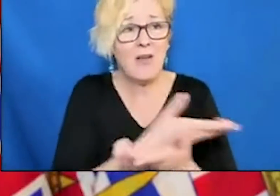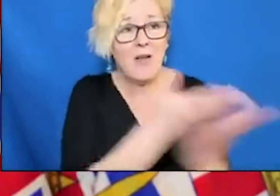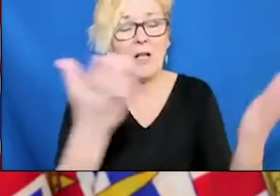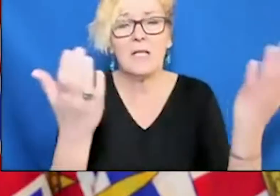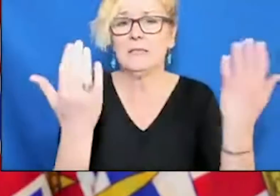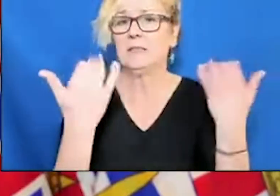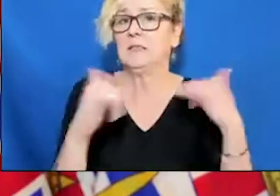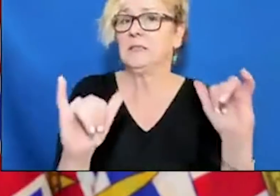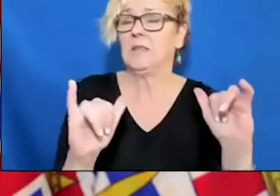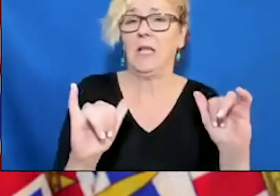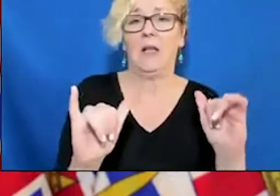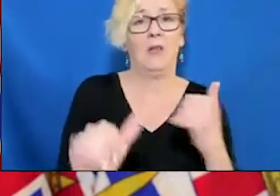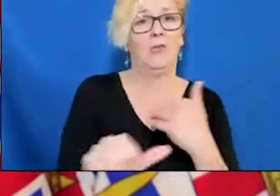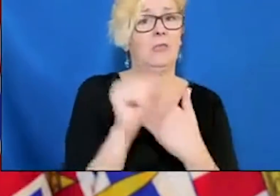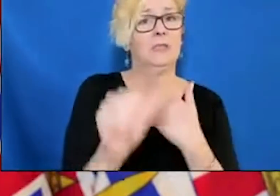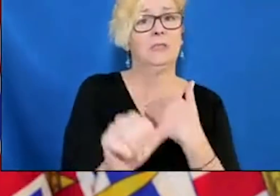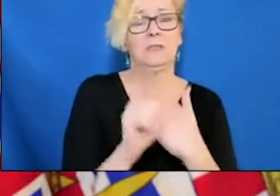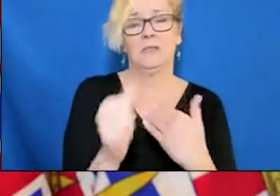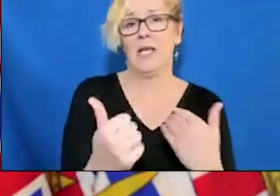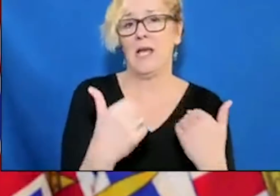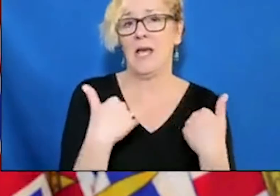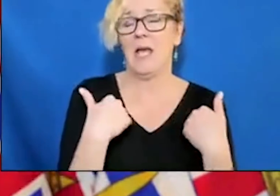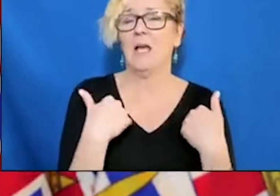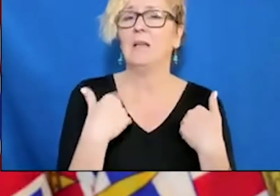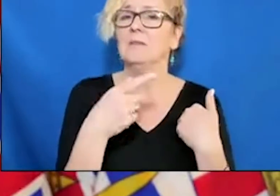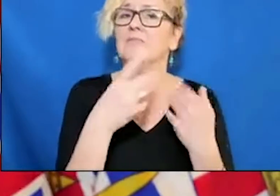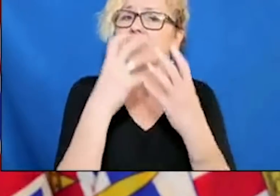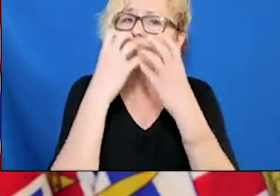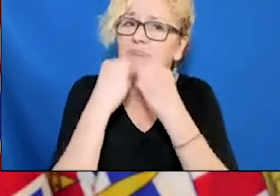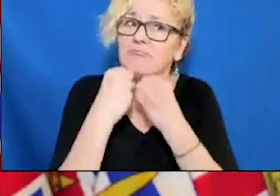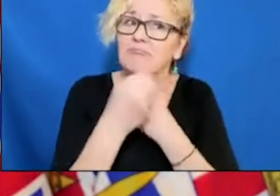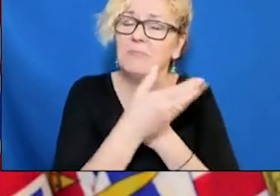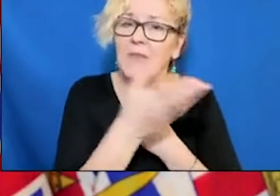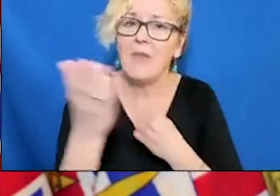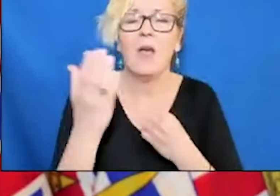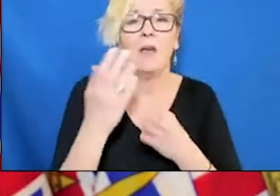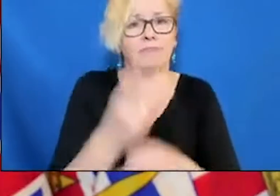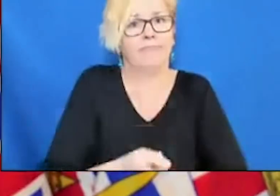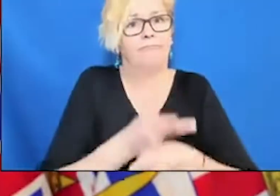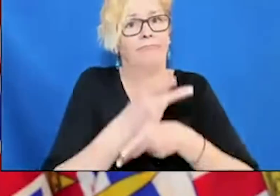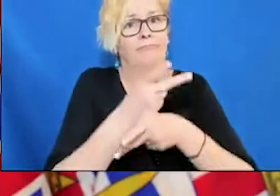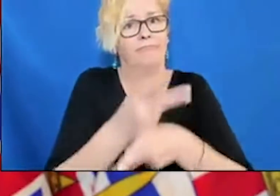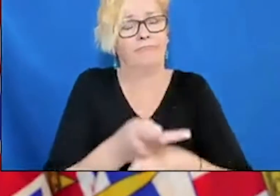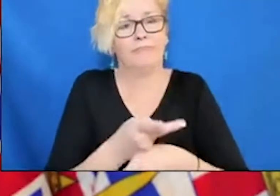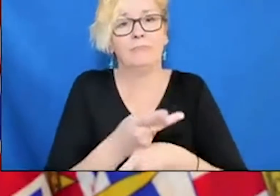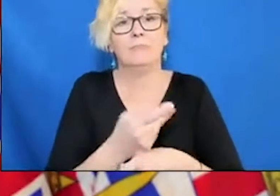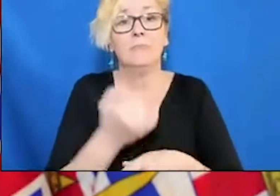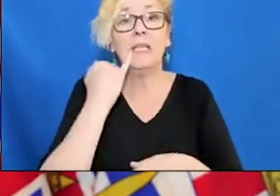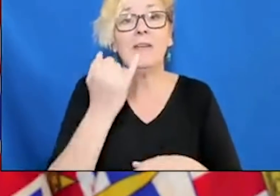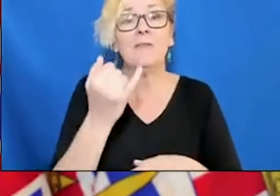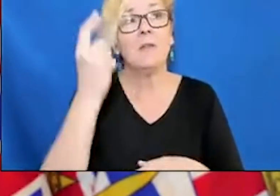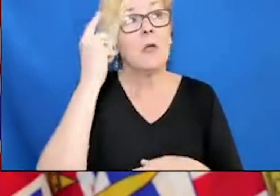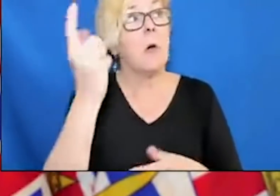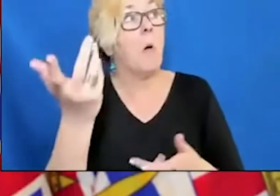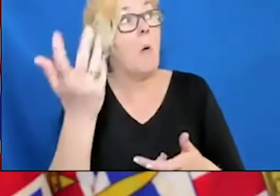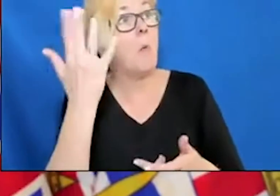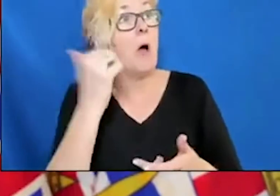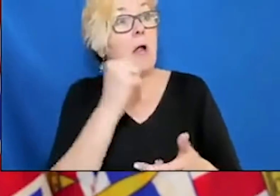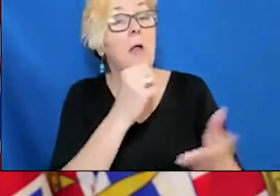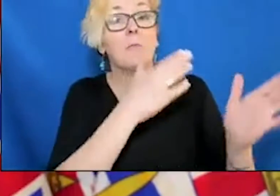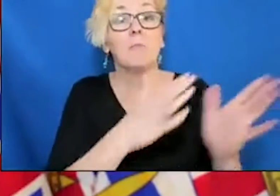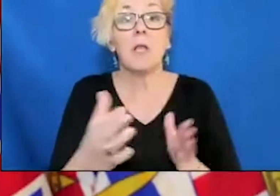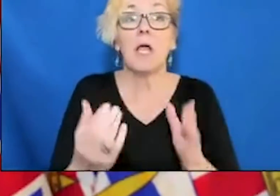parties, other occasions, we need to push them to the summer. This is a time where we need to take those